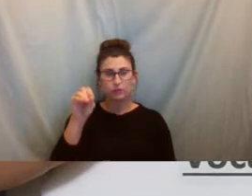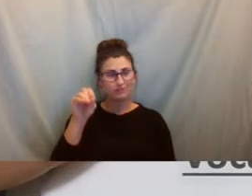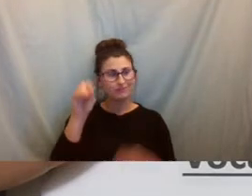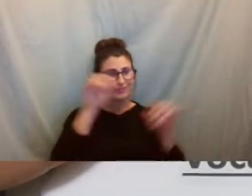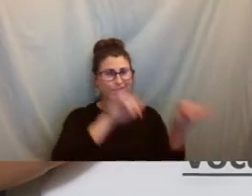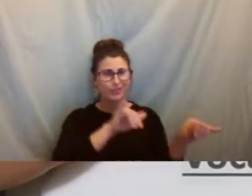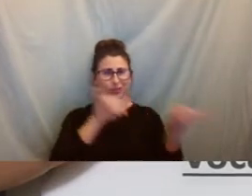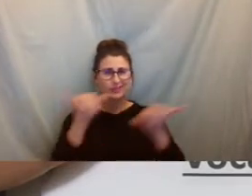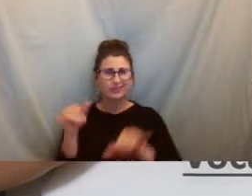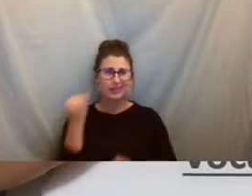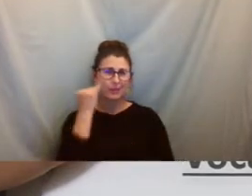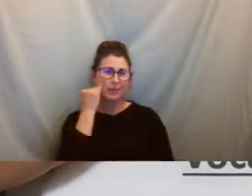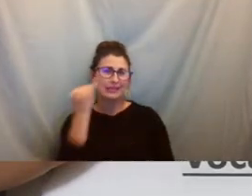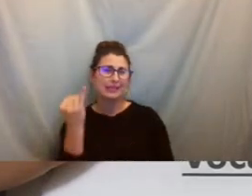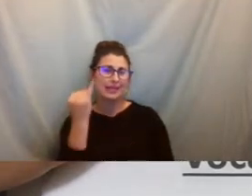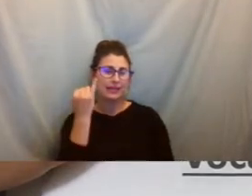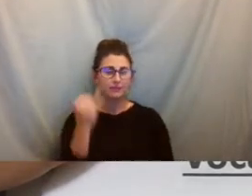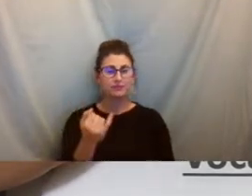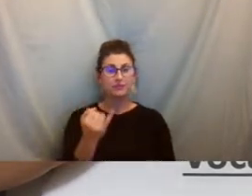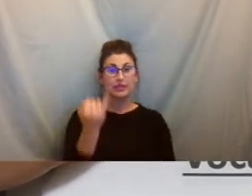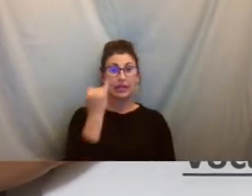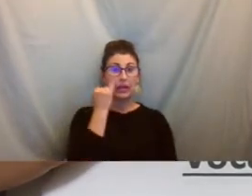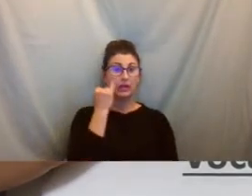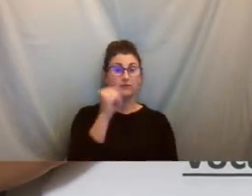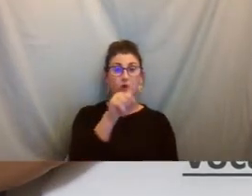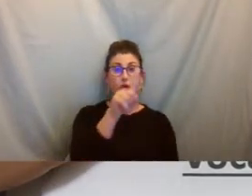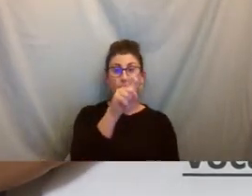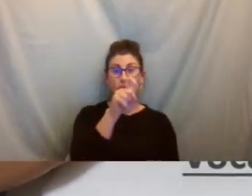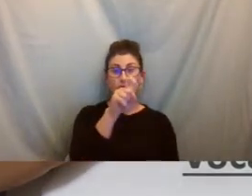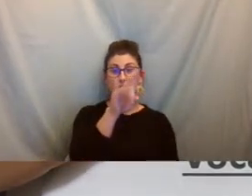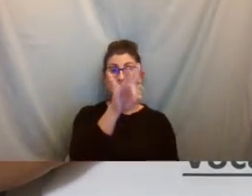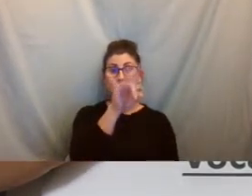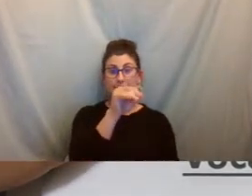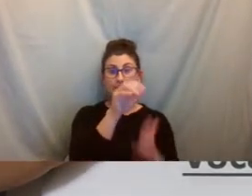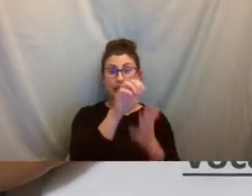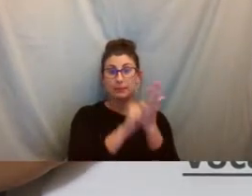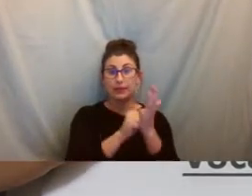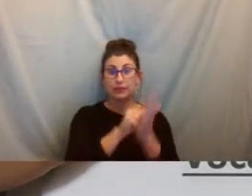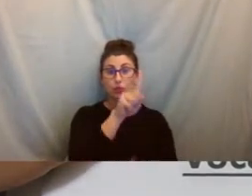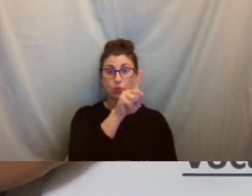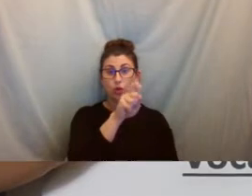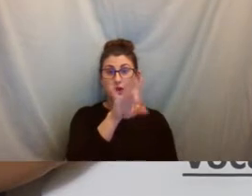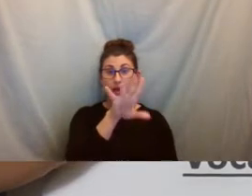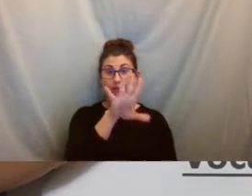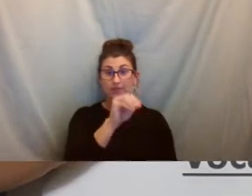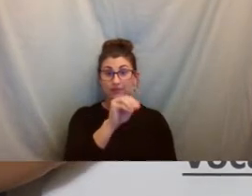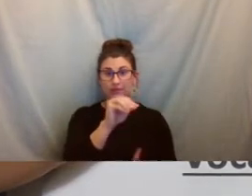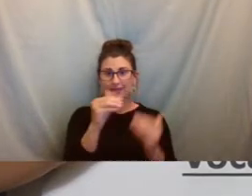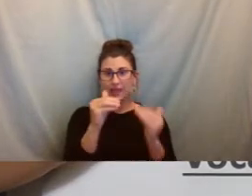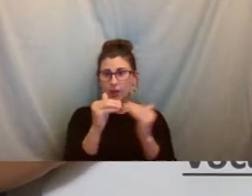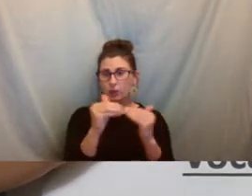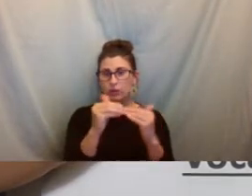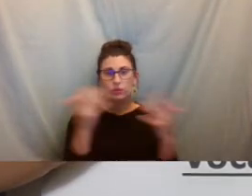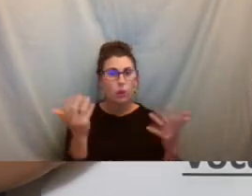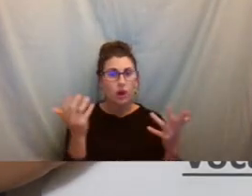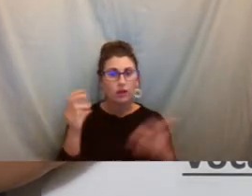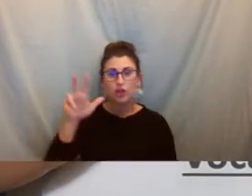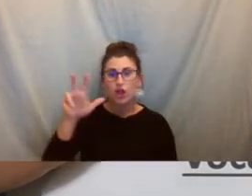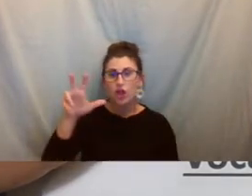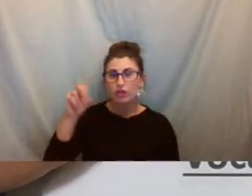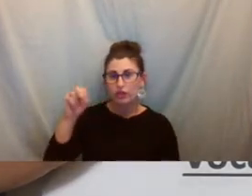So it's the same thing as saying 180 minus 150, which is 30